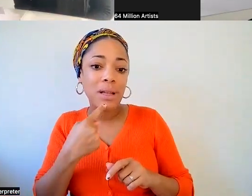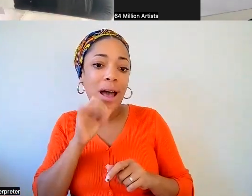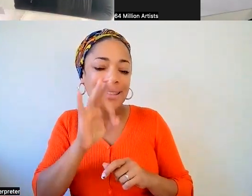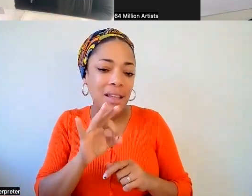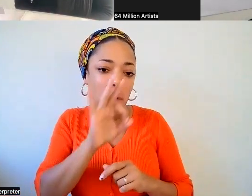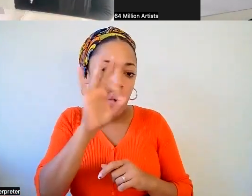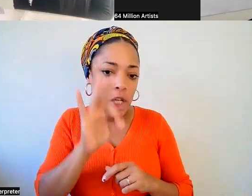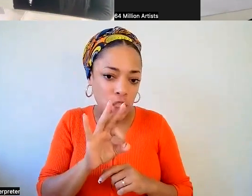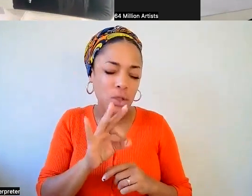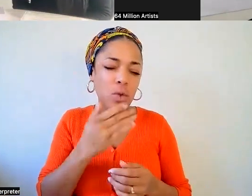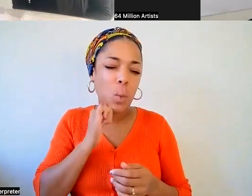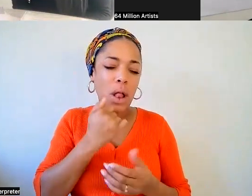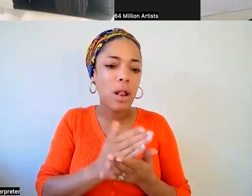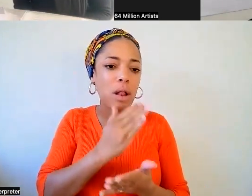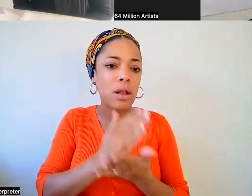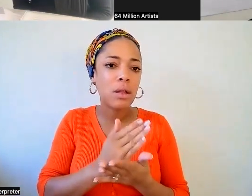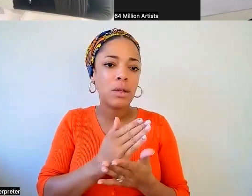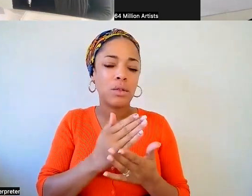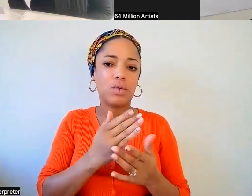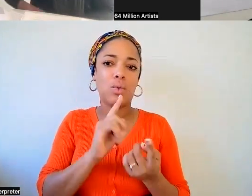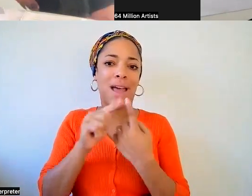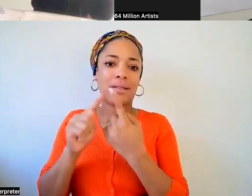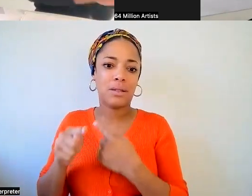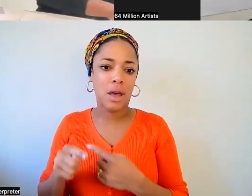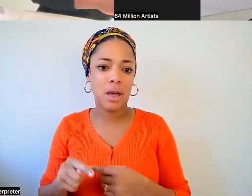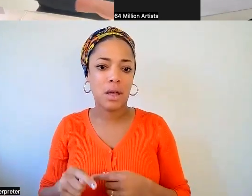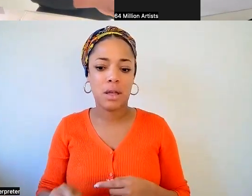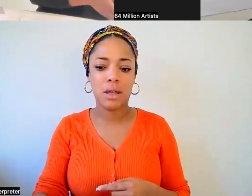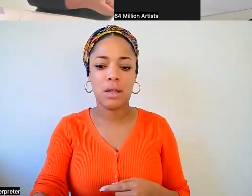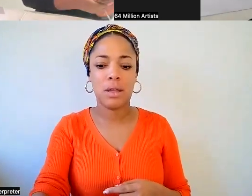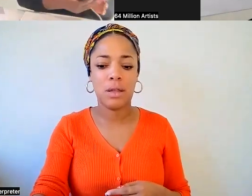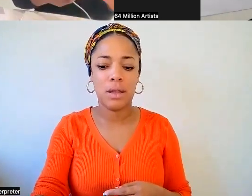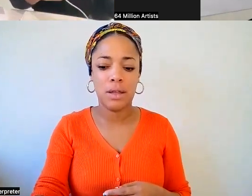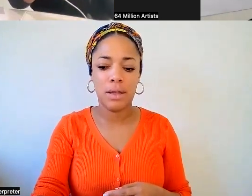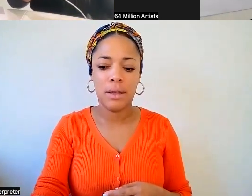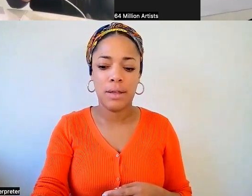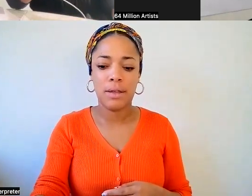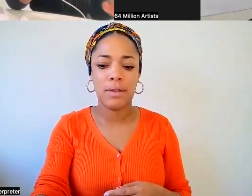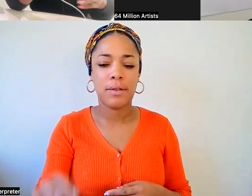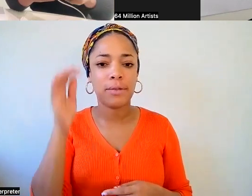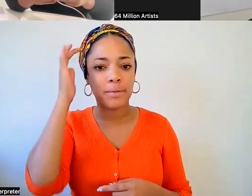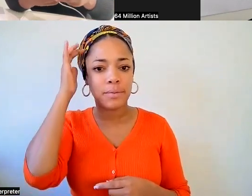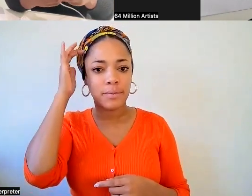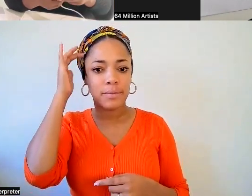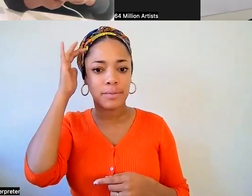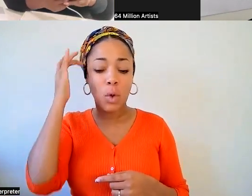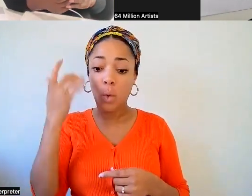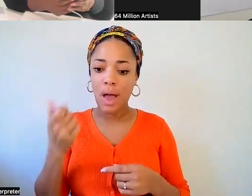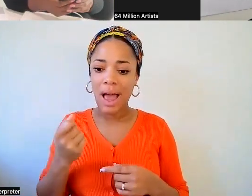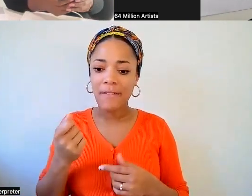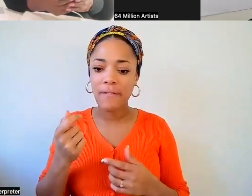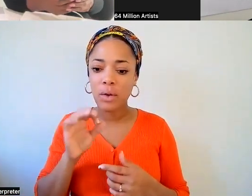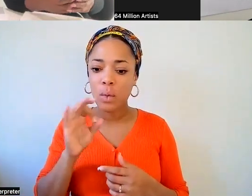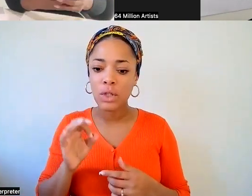well, so we will make sure we'll do our best to get around as many as we can. Yeah. Oh, happy to answer questions. Look at technology. Have you got your hand up or are you